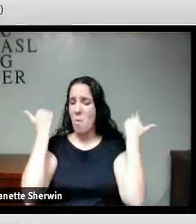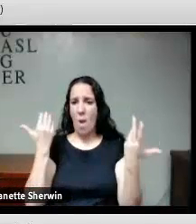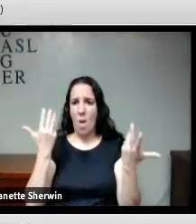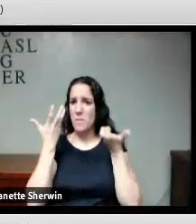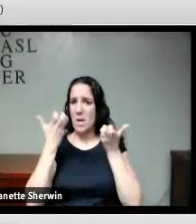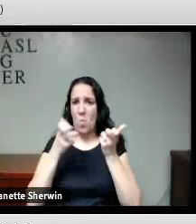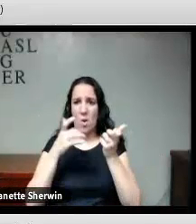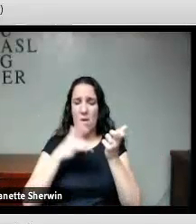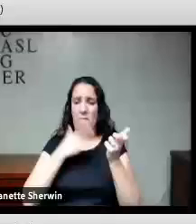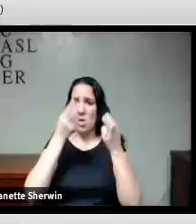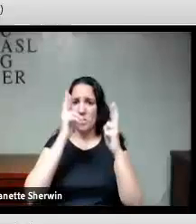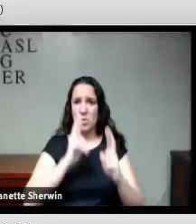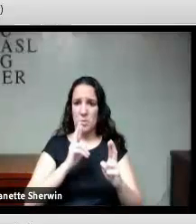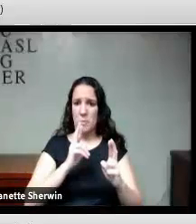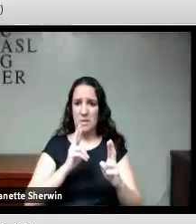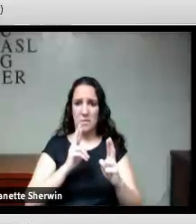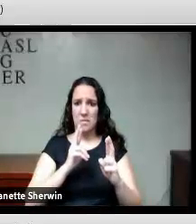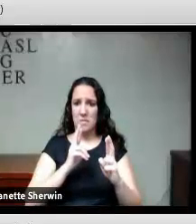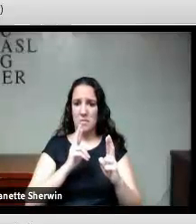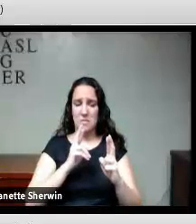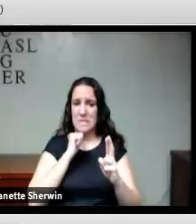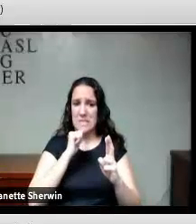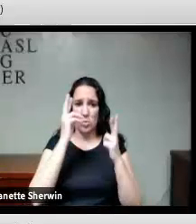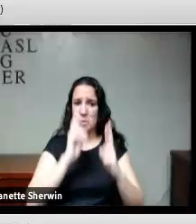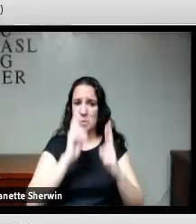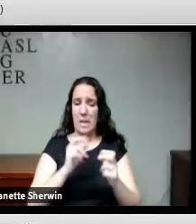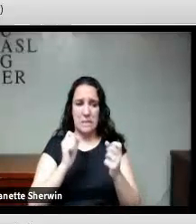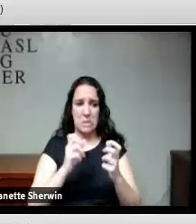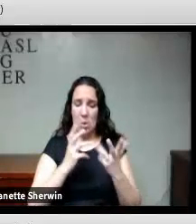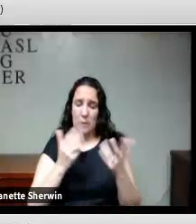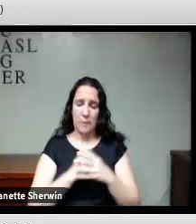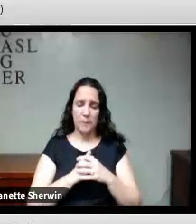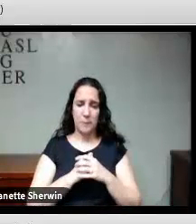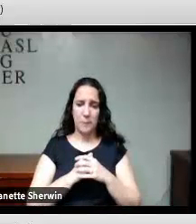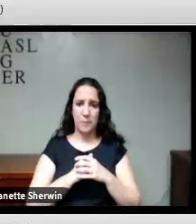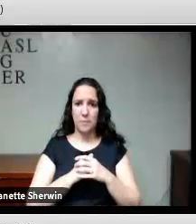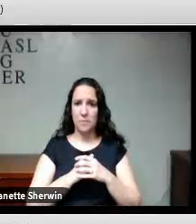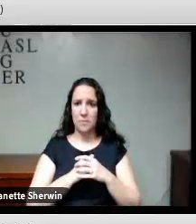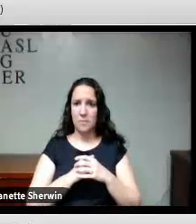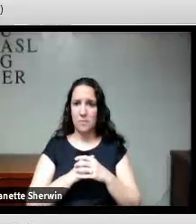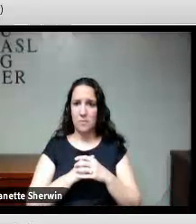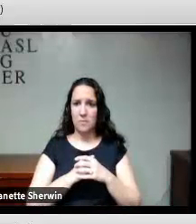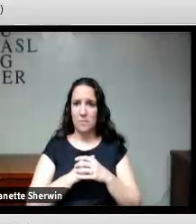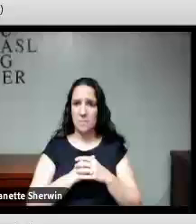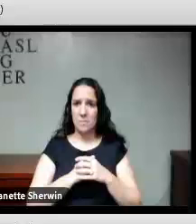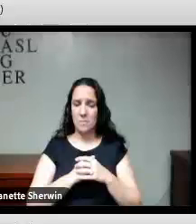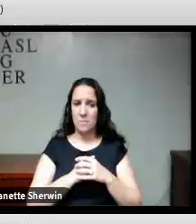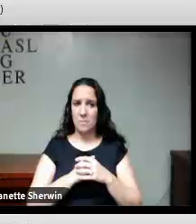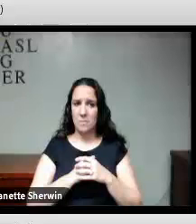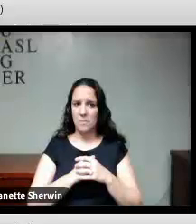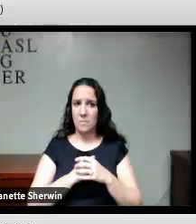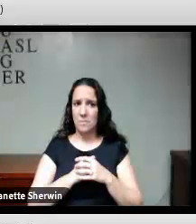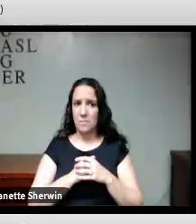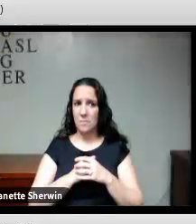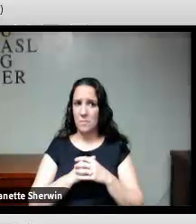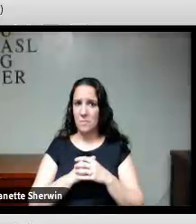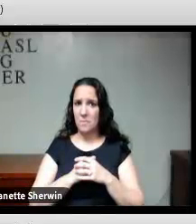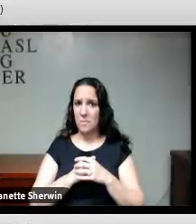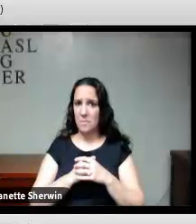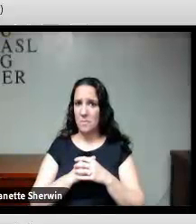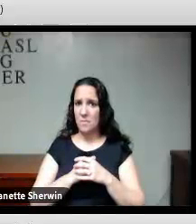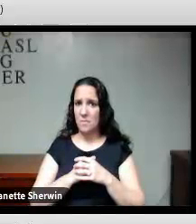it is that you're the last straw. Years ago, I don't know, some of you remember the term going postal, because people were walking into post